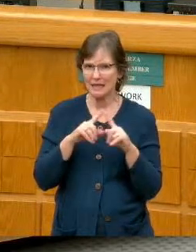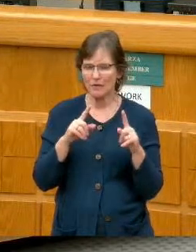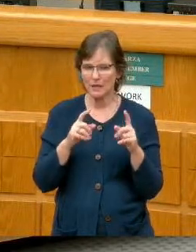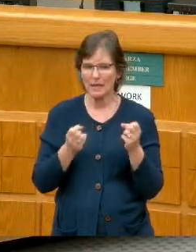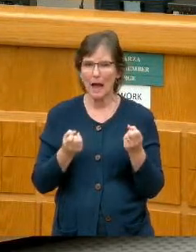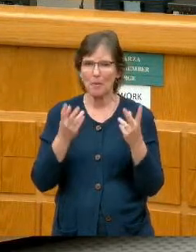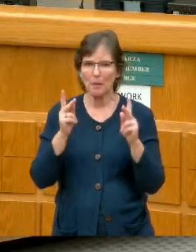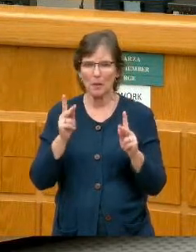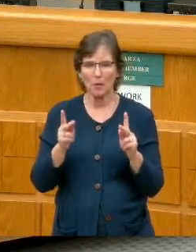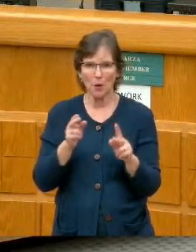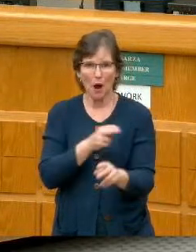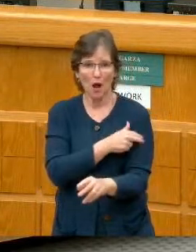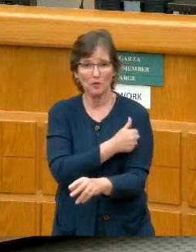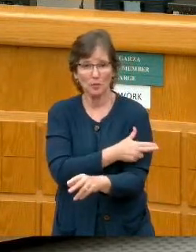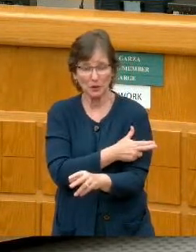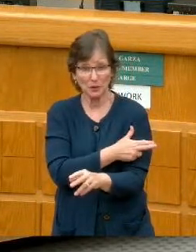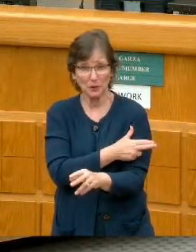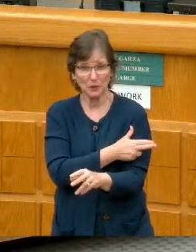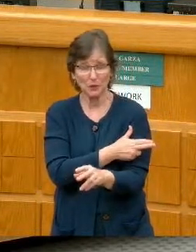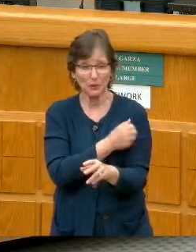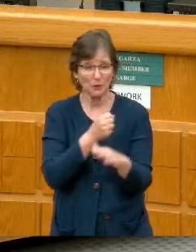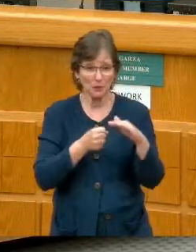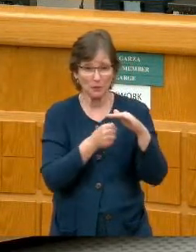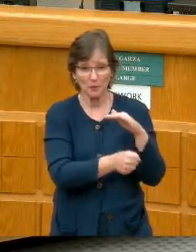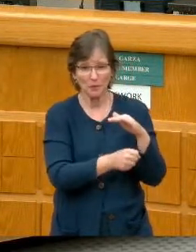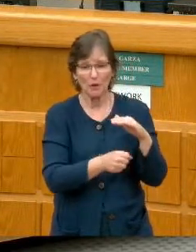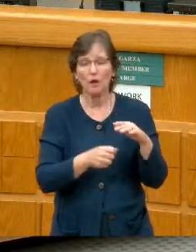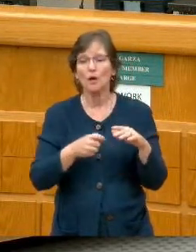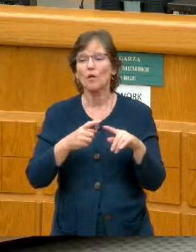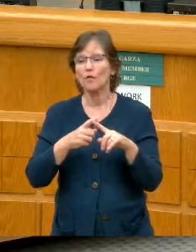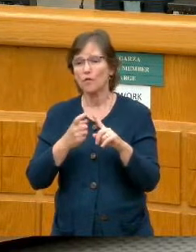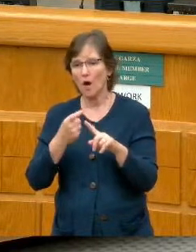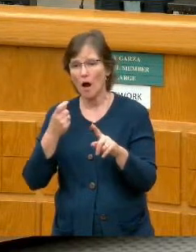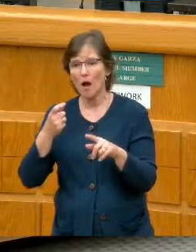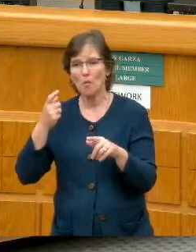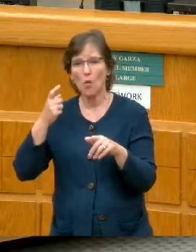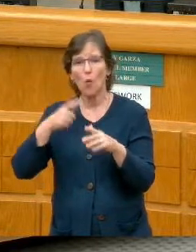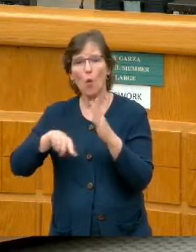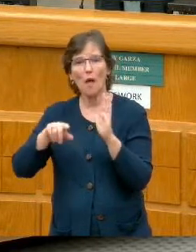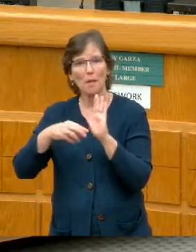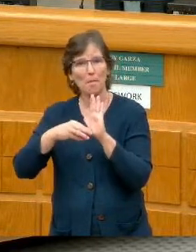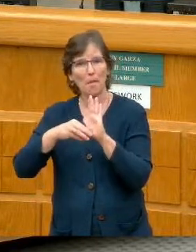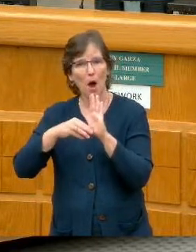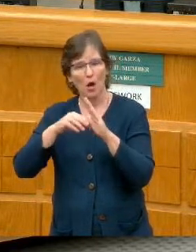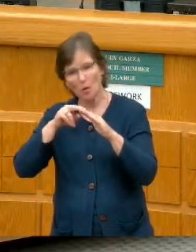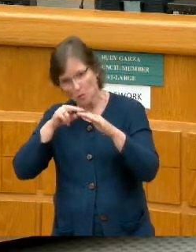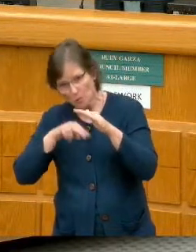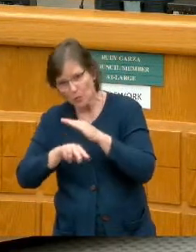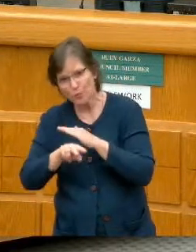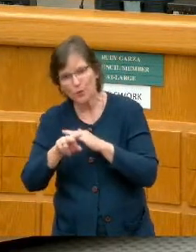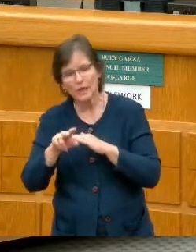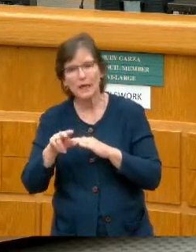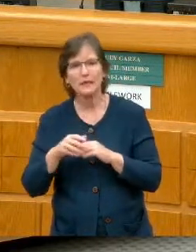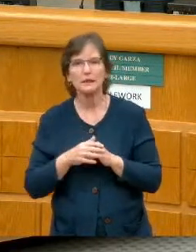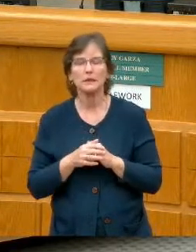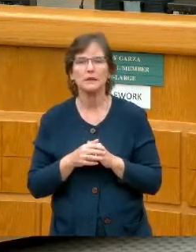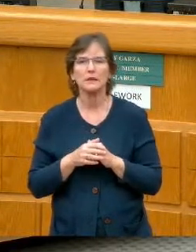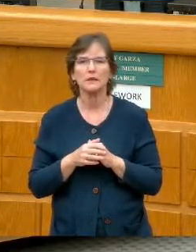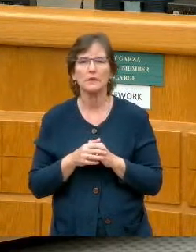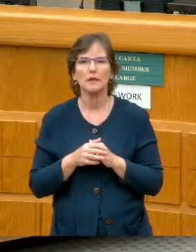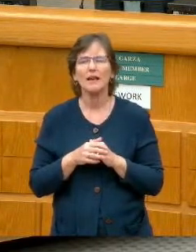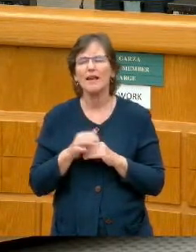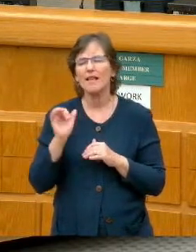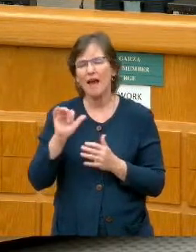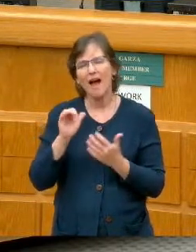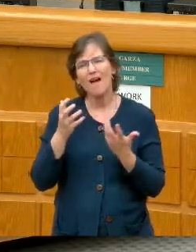that are hospitalized from what is projected under the model. So this fits a little bit with our data earlier where a